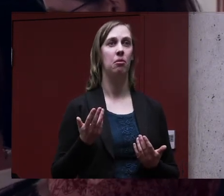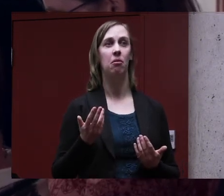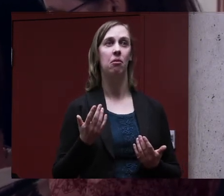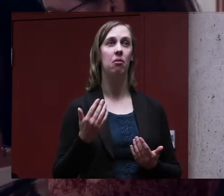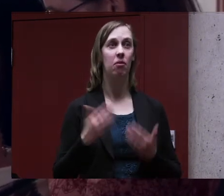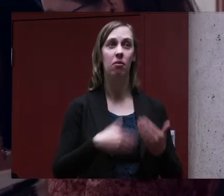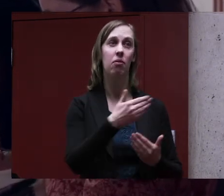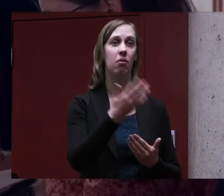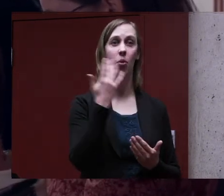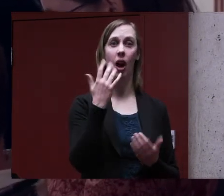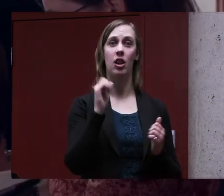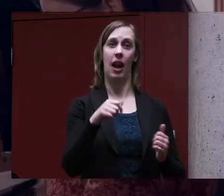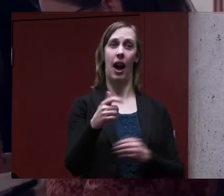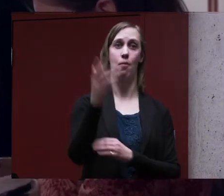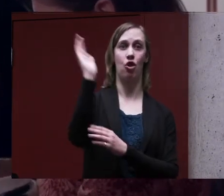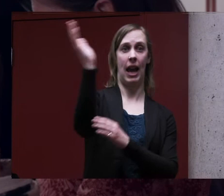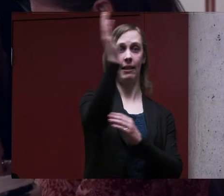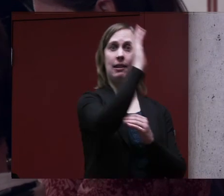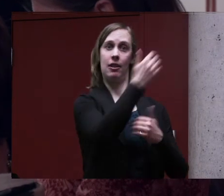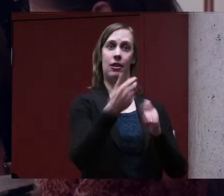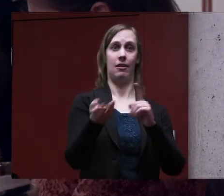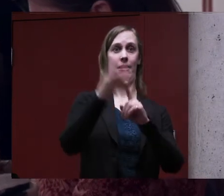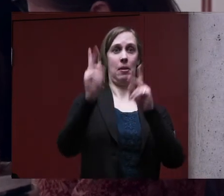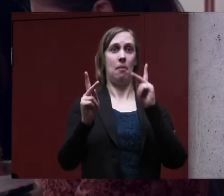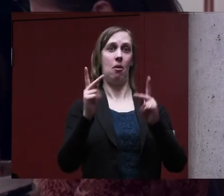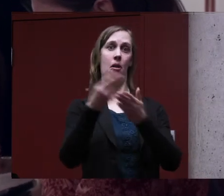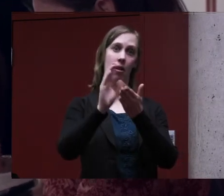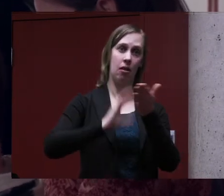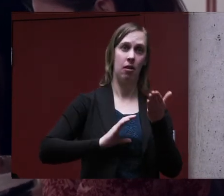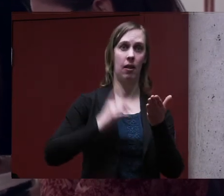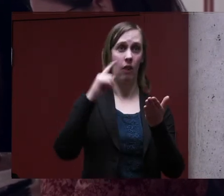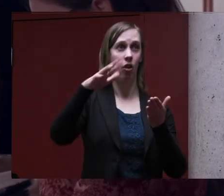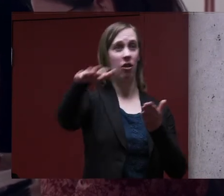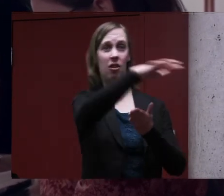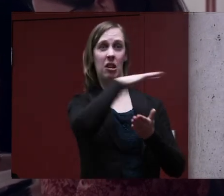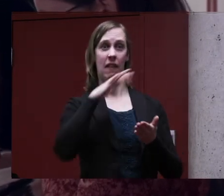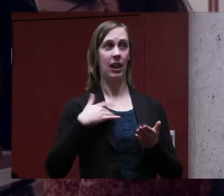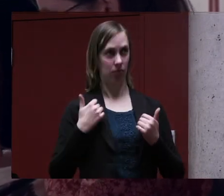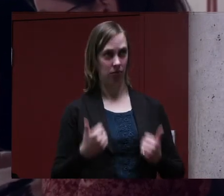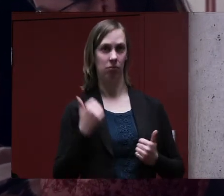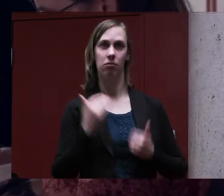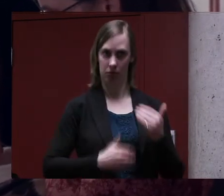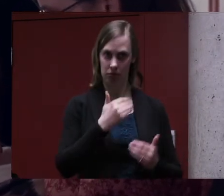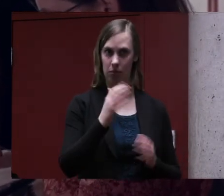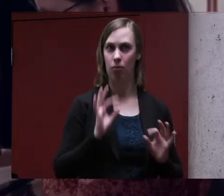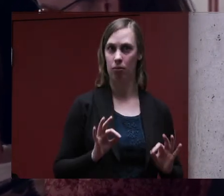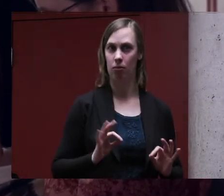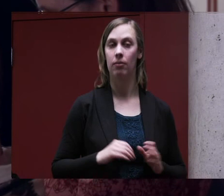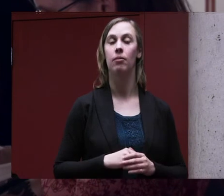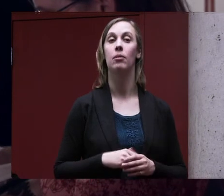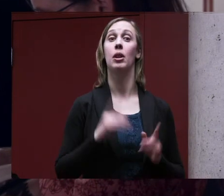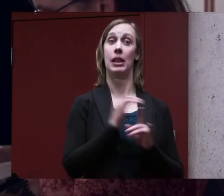the folks that we need to. I feel very positive in that instance, but we're also, Independent Living Nova Scotia is also looking